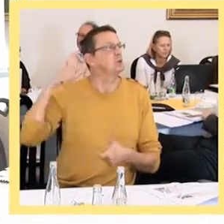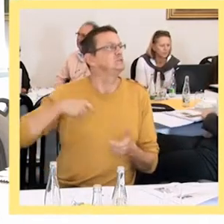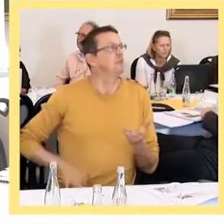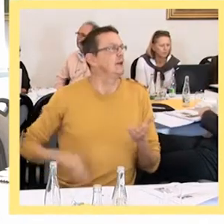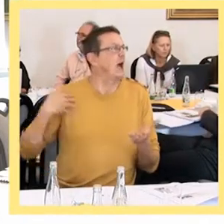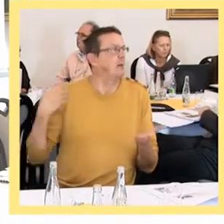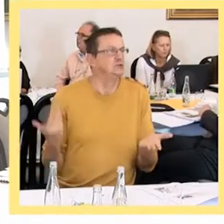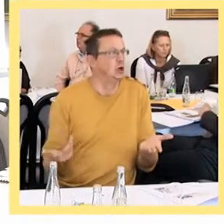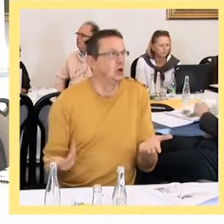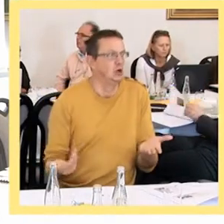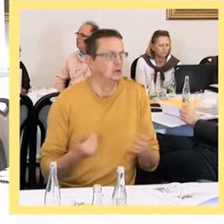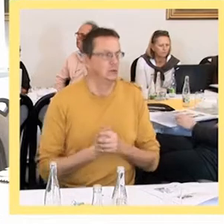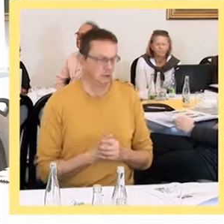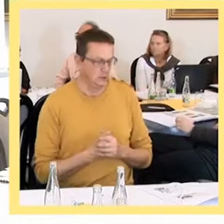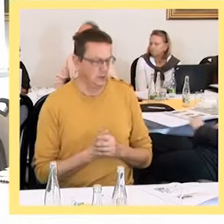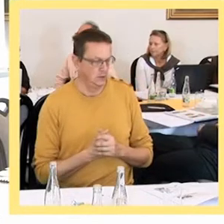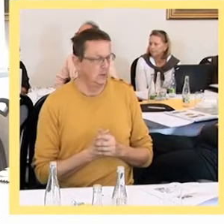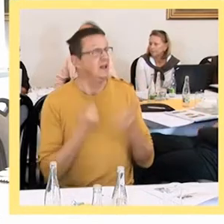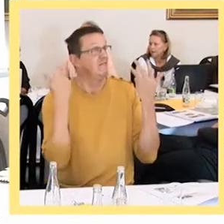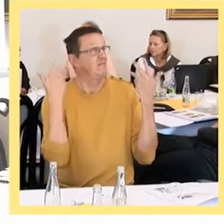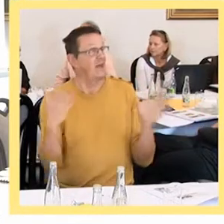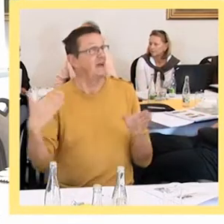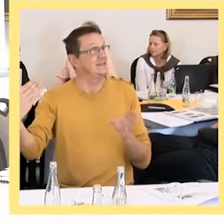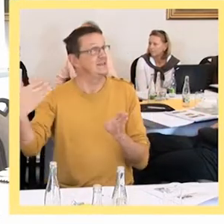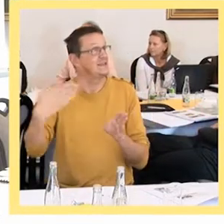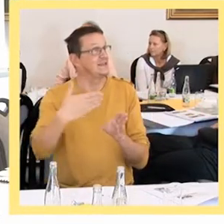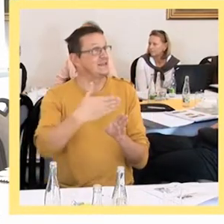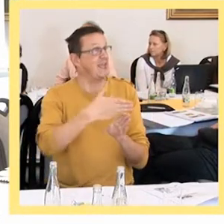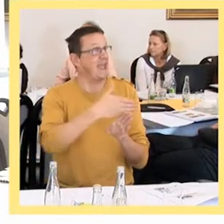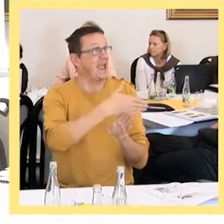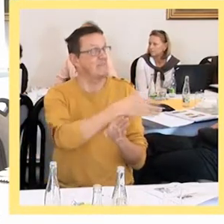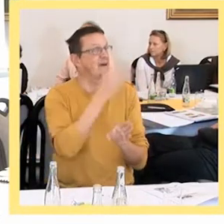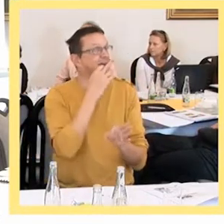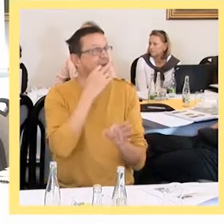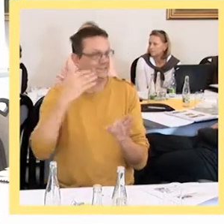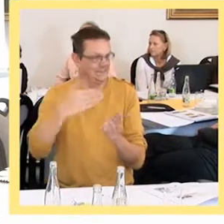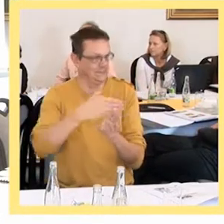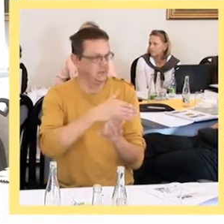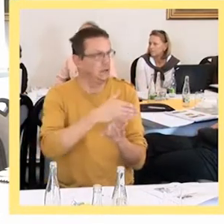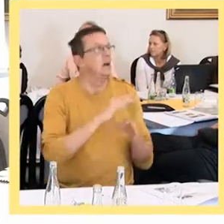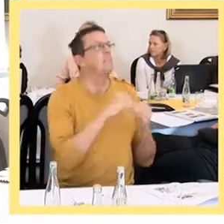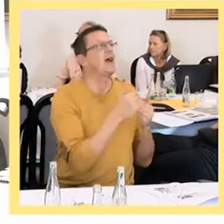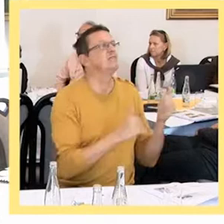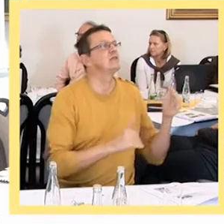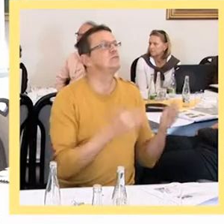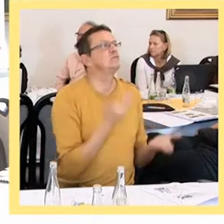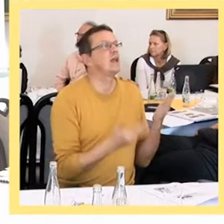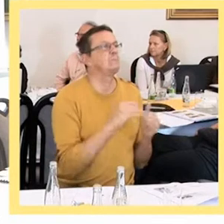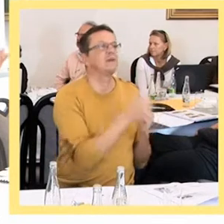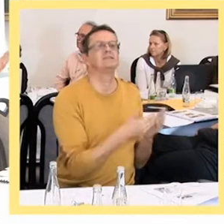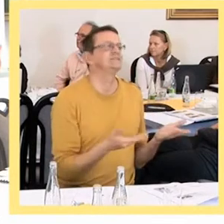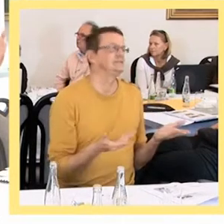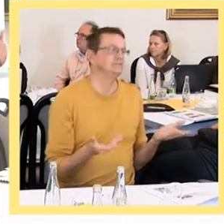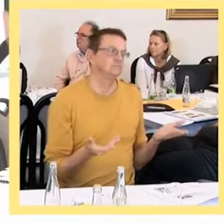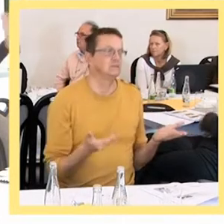And then there was no, once the casualties had been through the decontamination unit, there was no further clinical assessment, which indicates